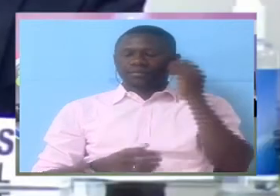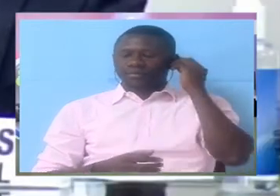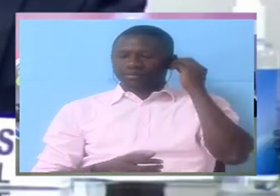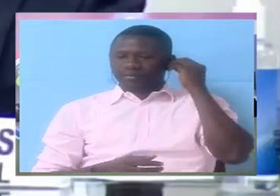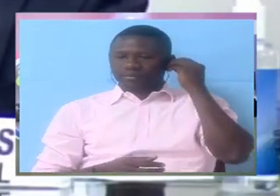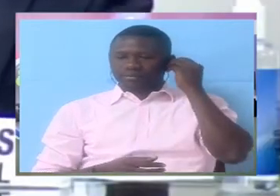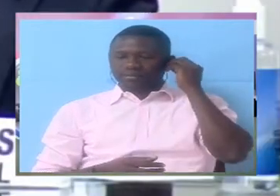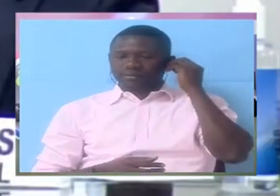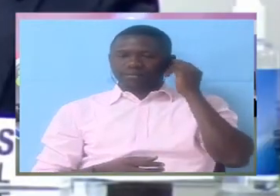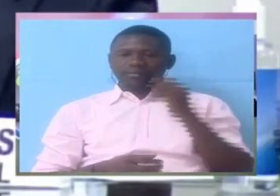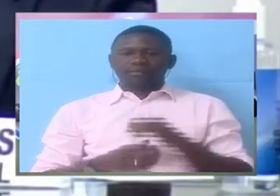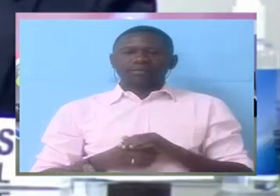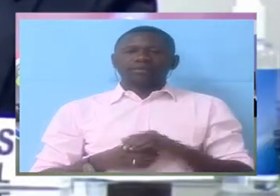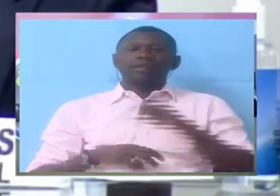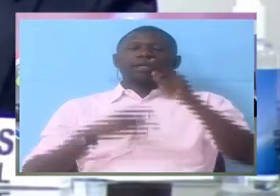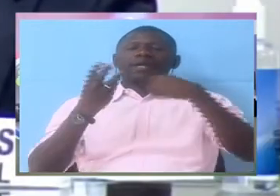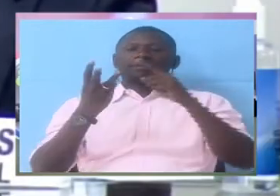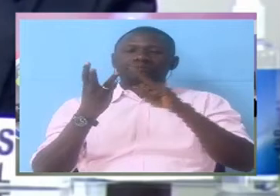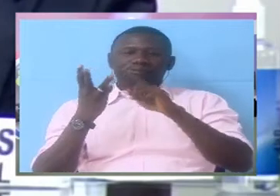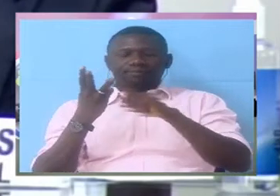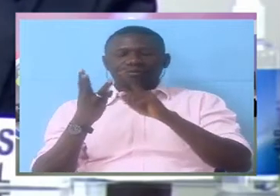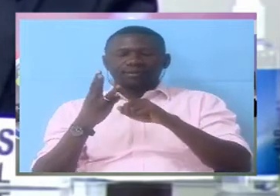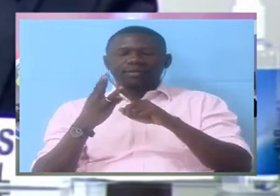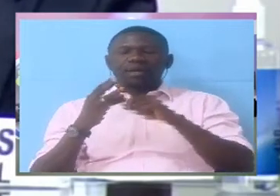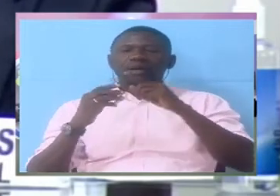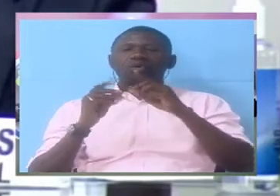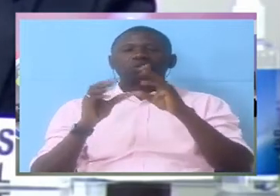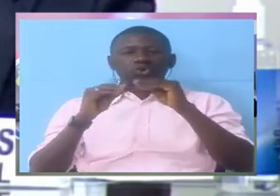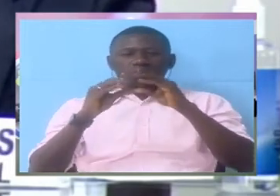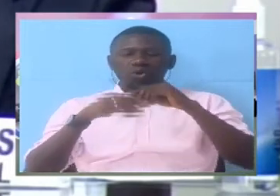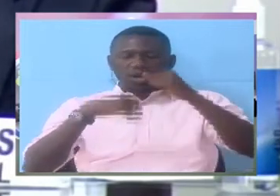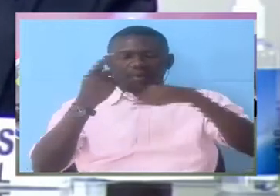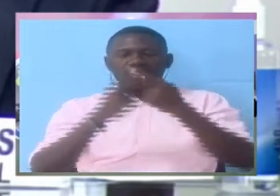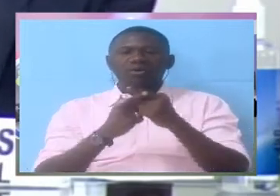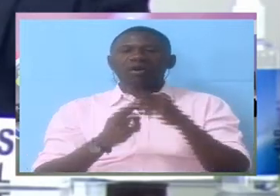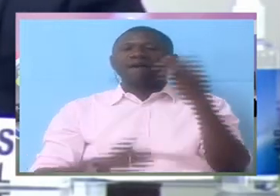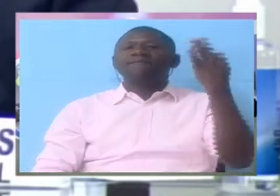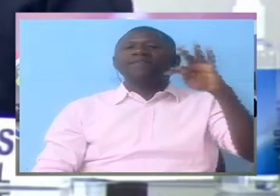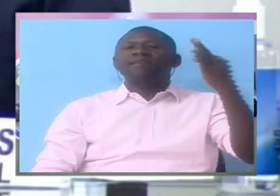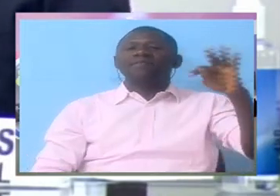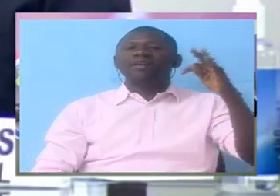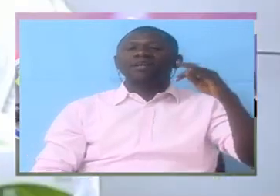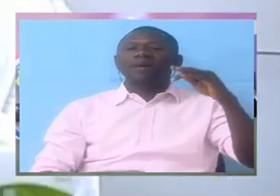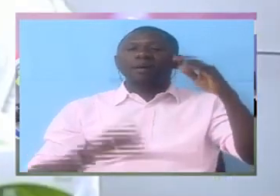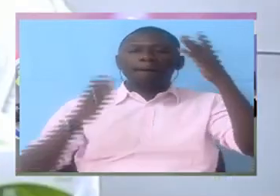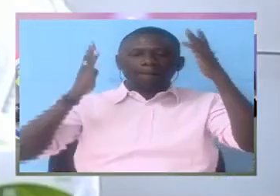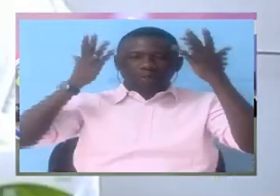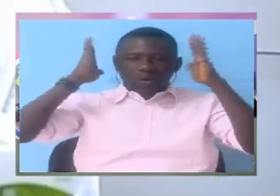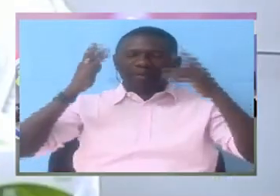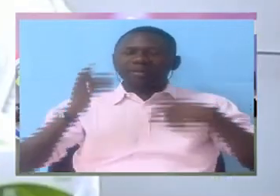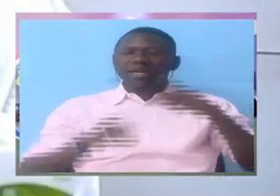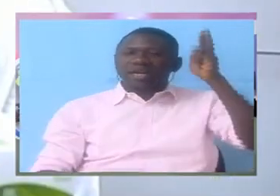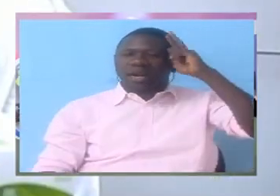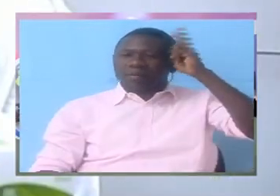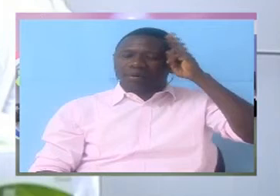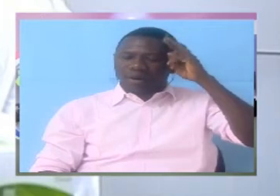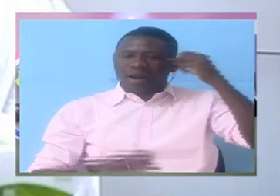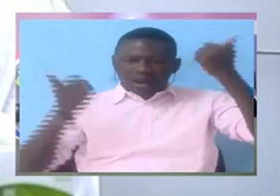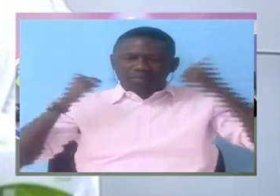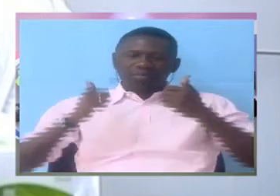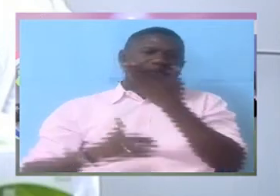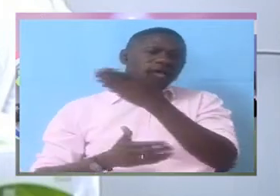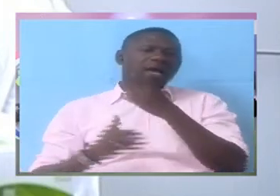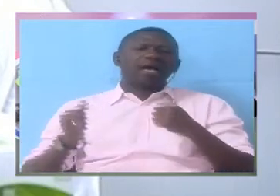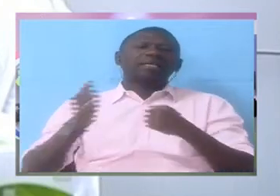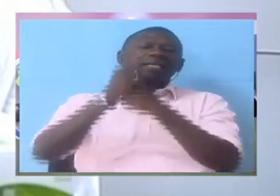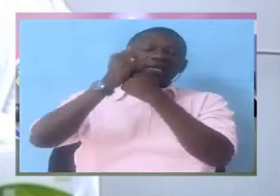the Farafenye attack, that's 98. And mbora rombita Farafenye boyin kaum menketa sangolay kaf